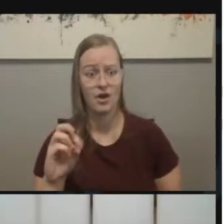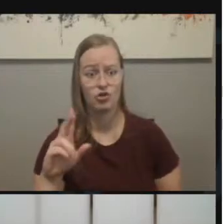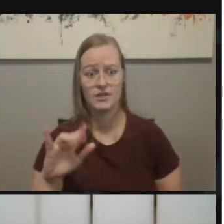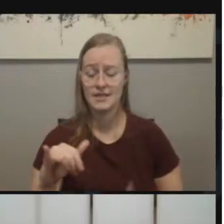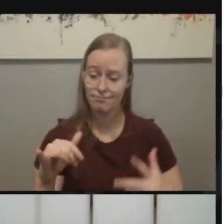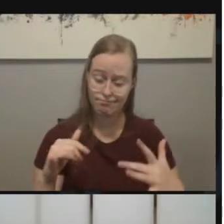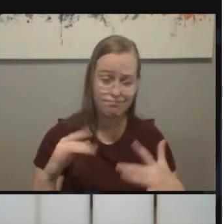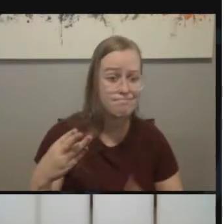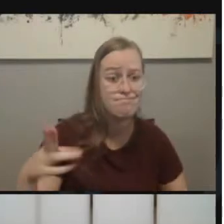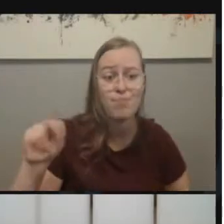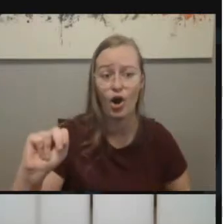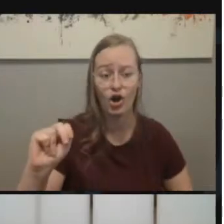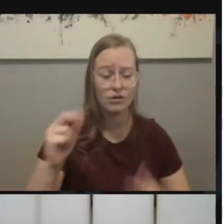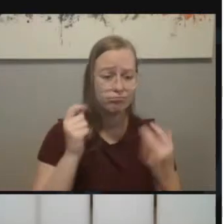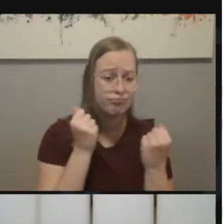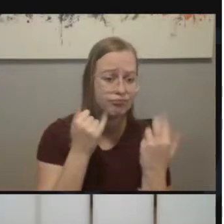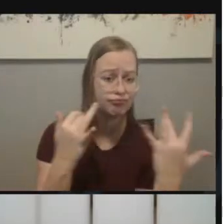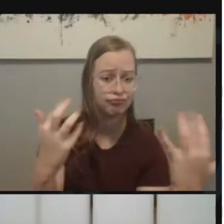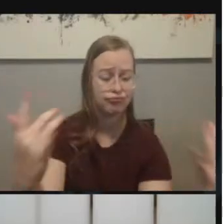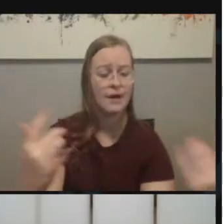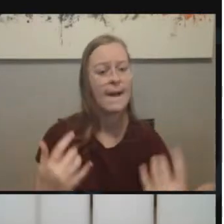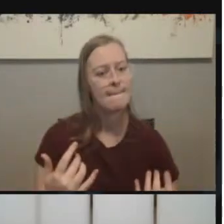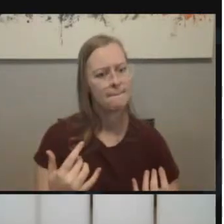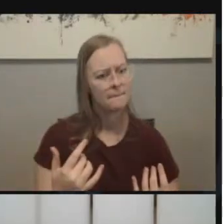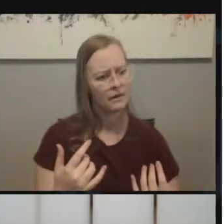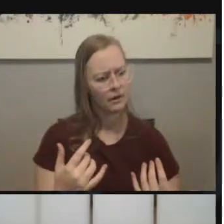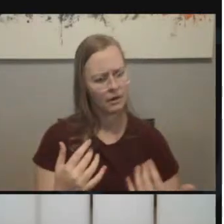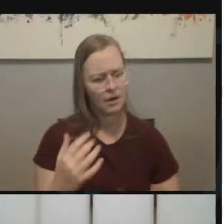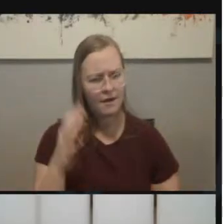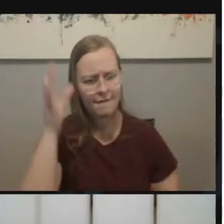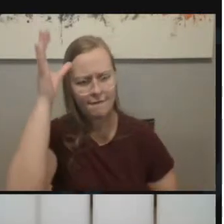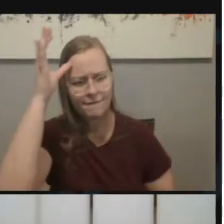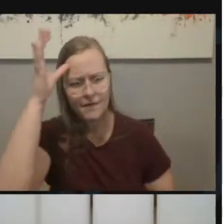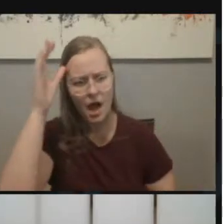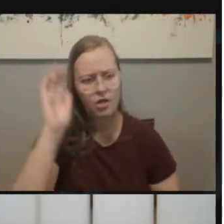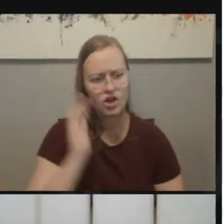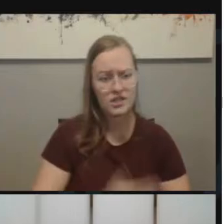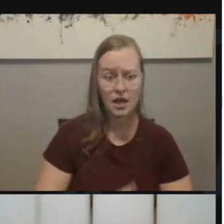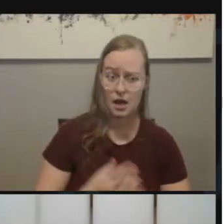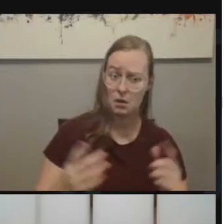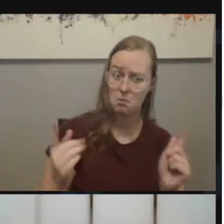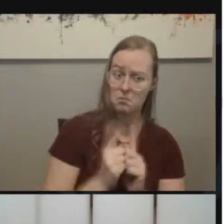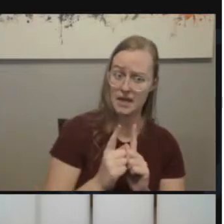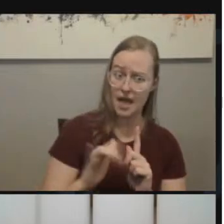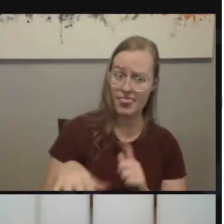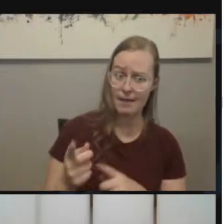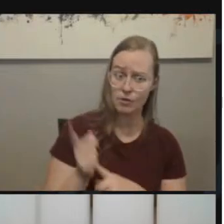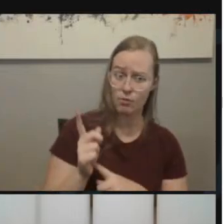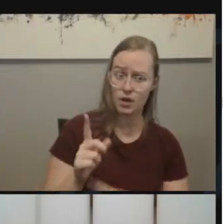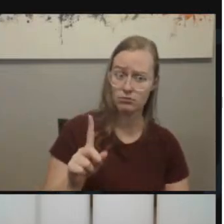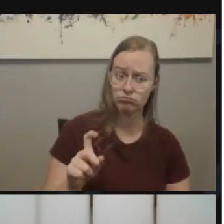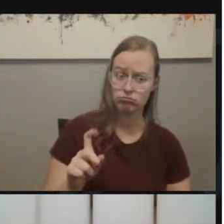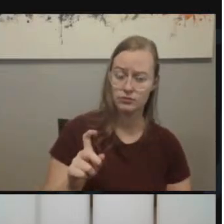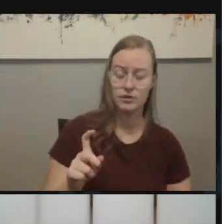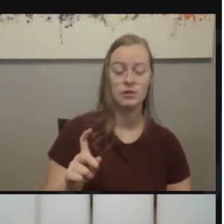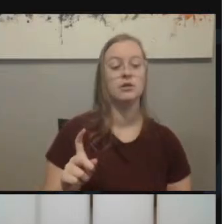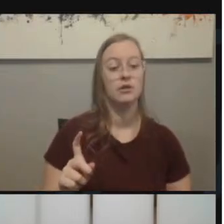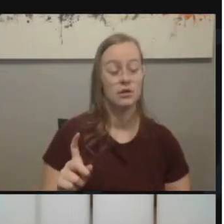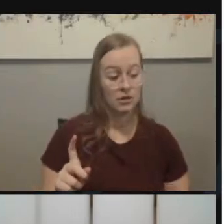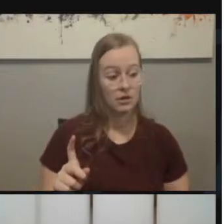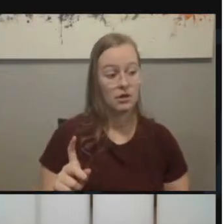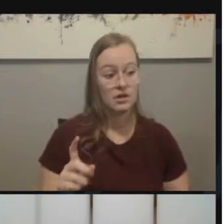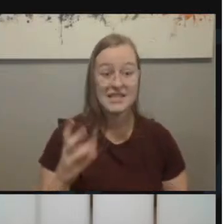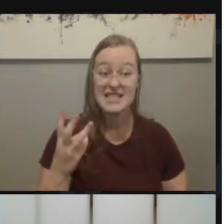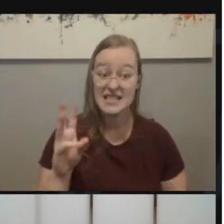in anarchy. Did father and son come together at that historic moment, which would have been 16